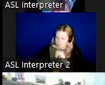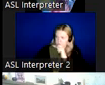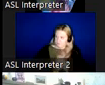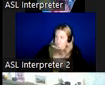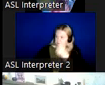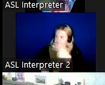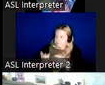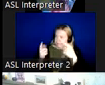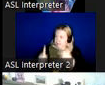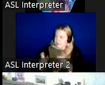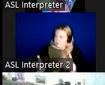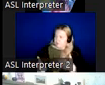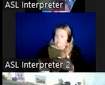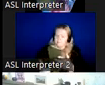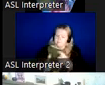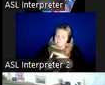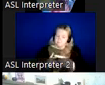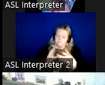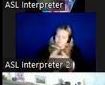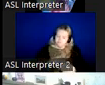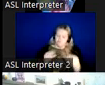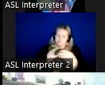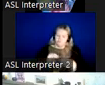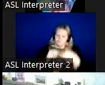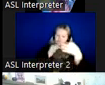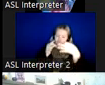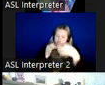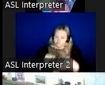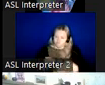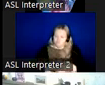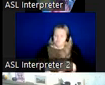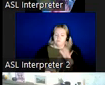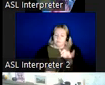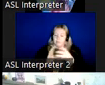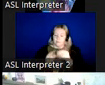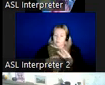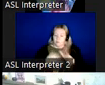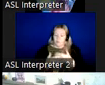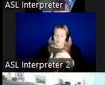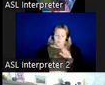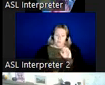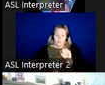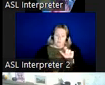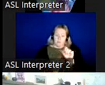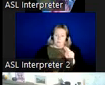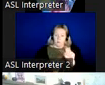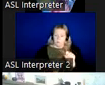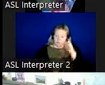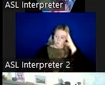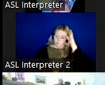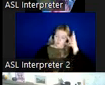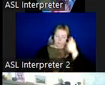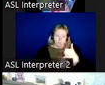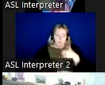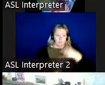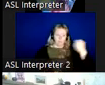But then at the end, it's quite a nice story because all of the balloons that grandpa had once held passed on to the little boy because of the stories